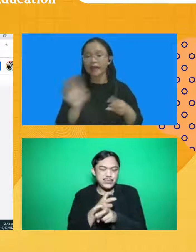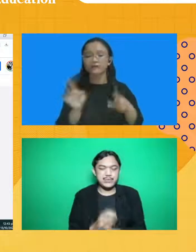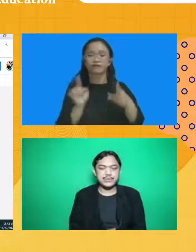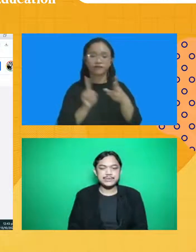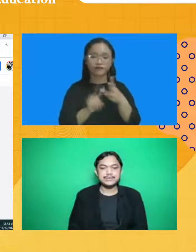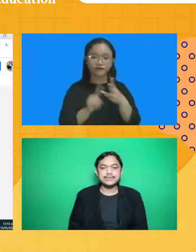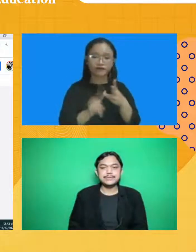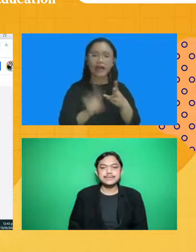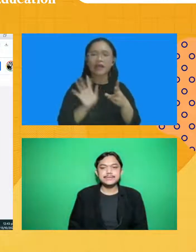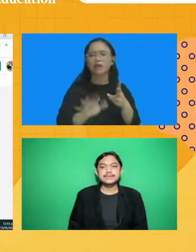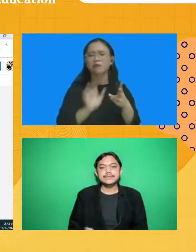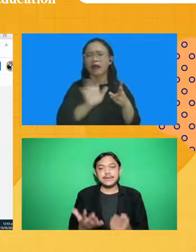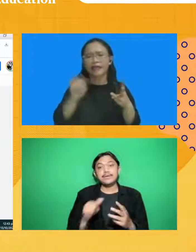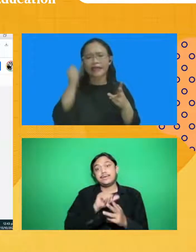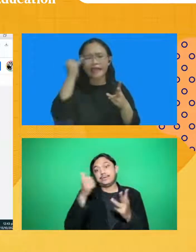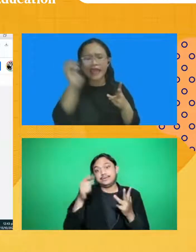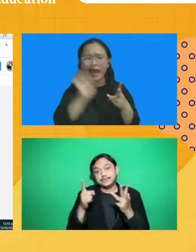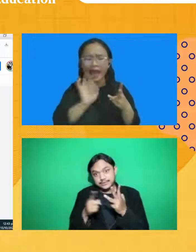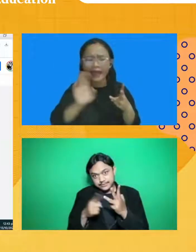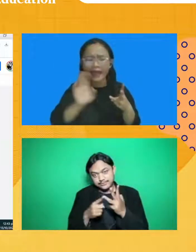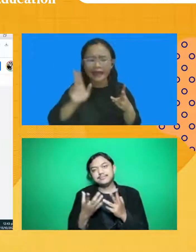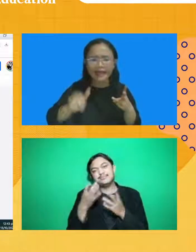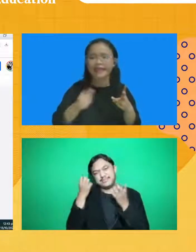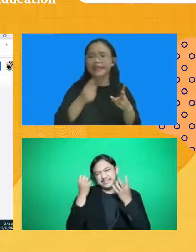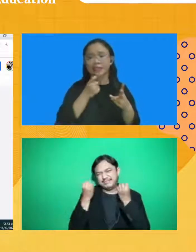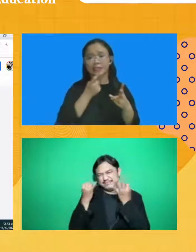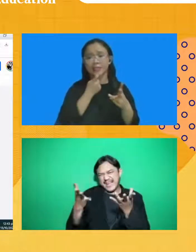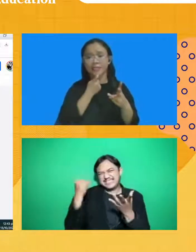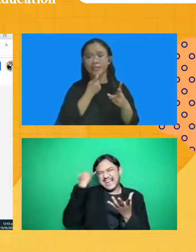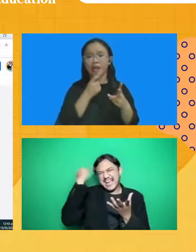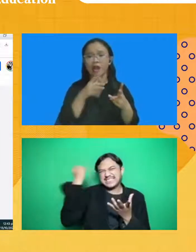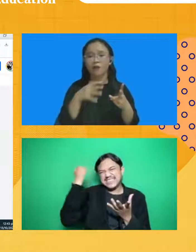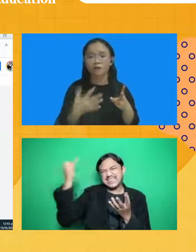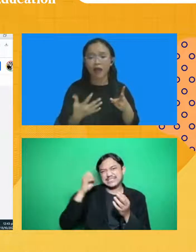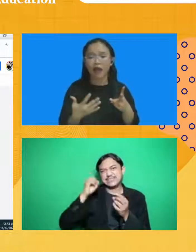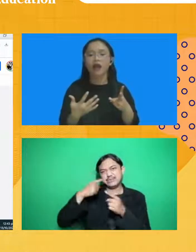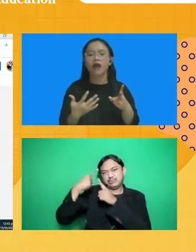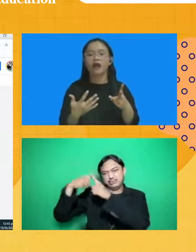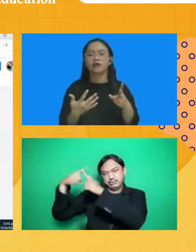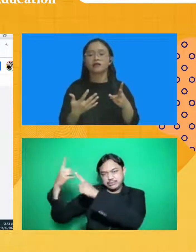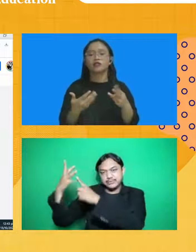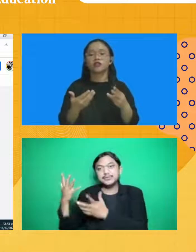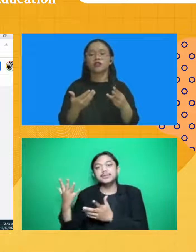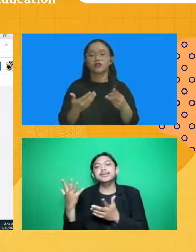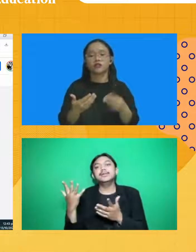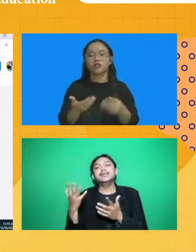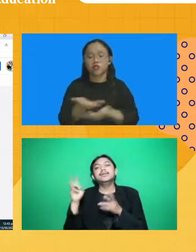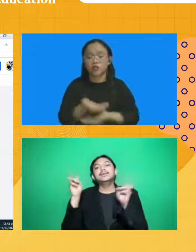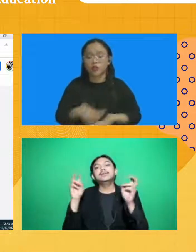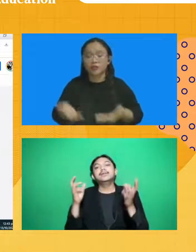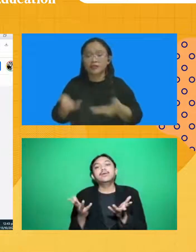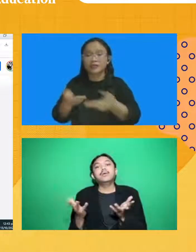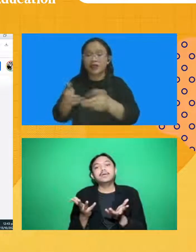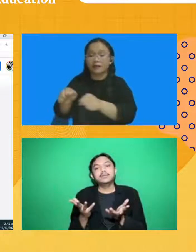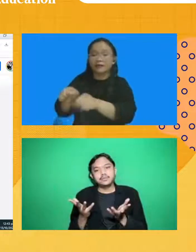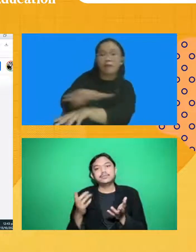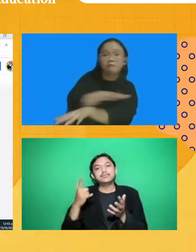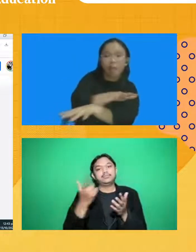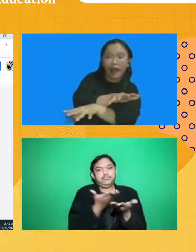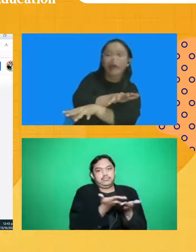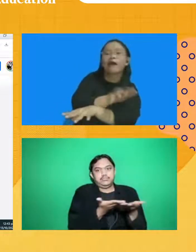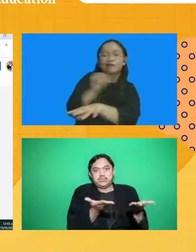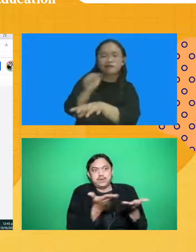from other participants, and which was about social influencers' power, that social